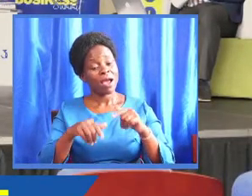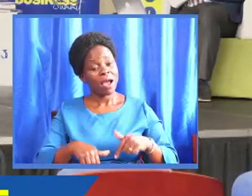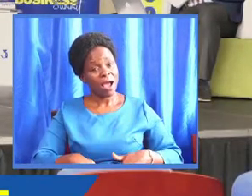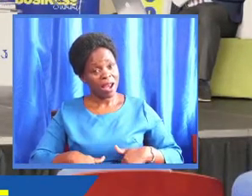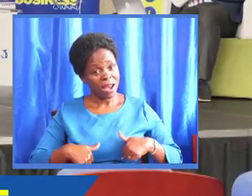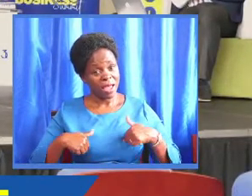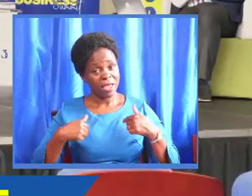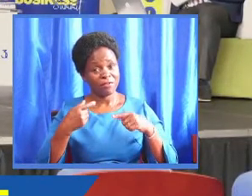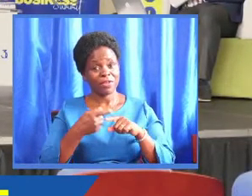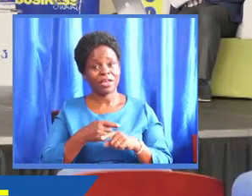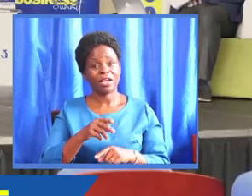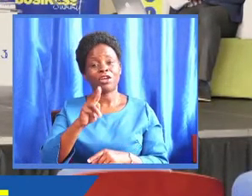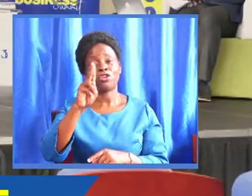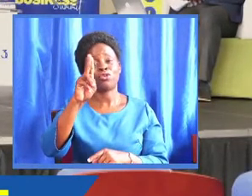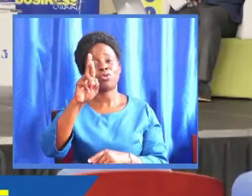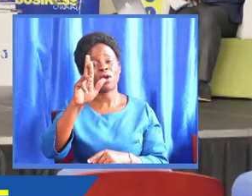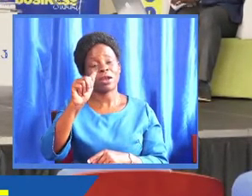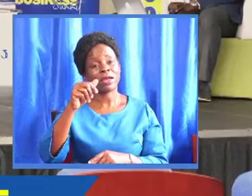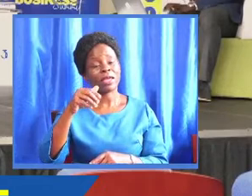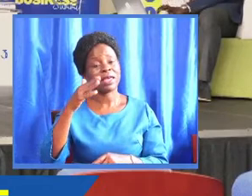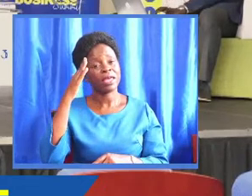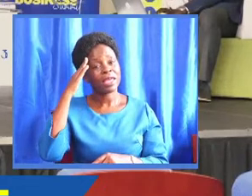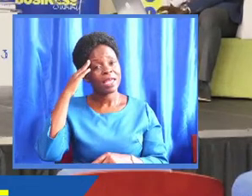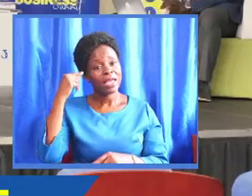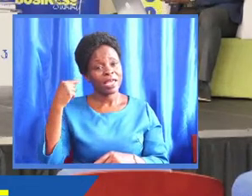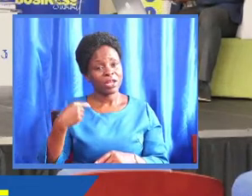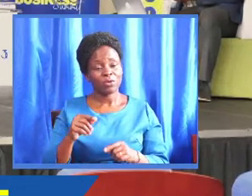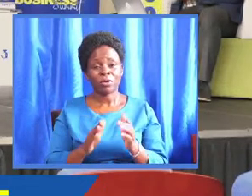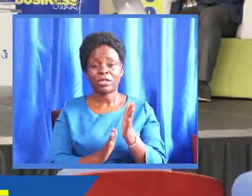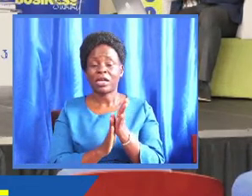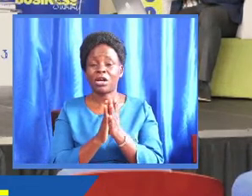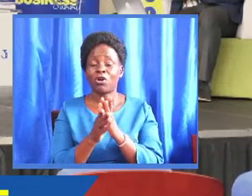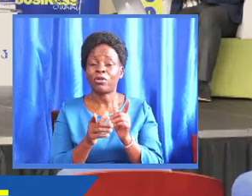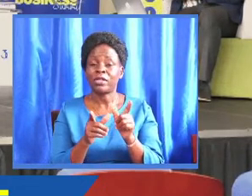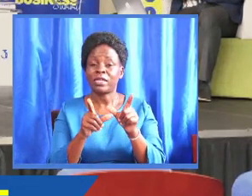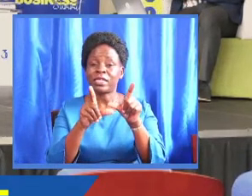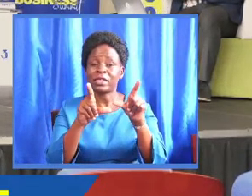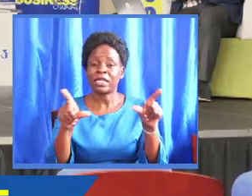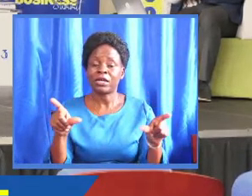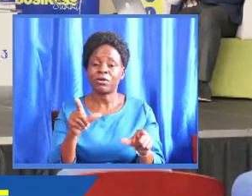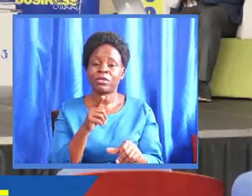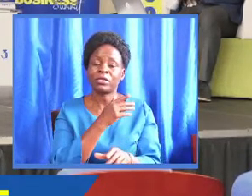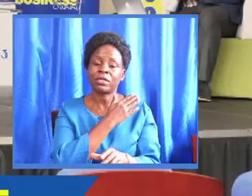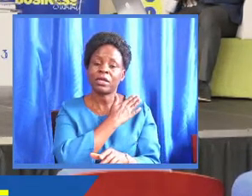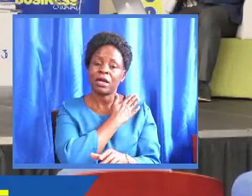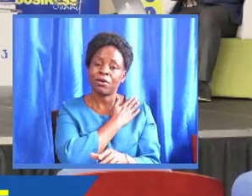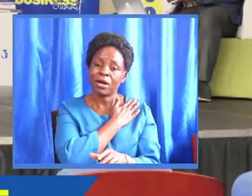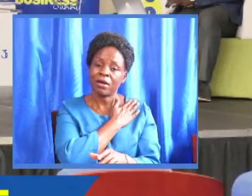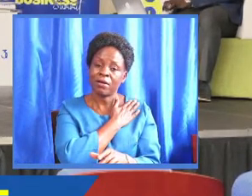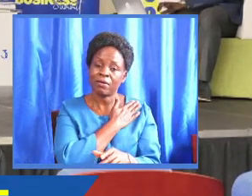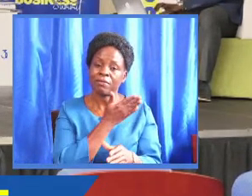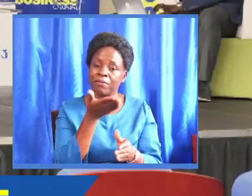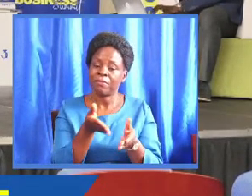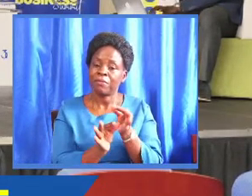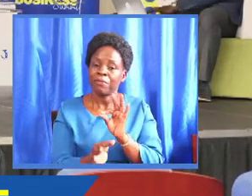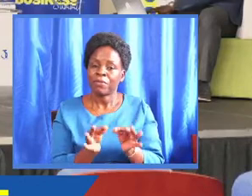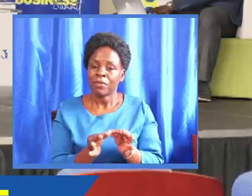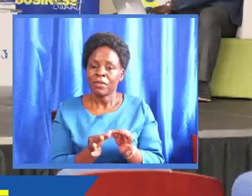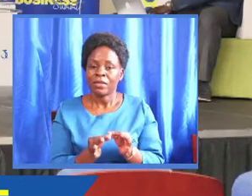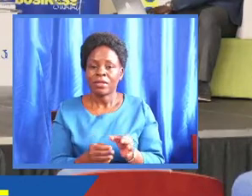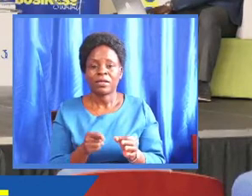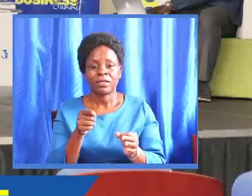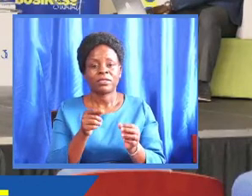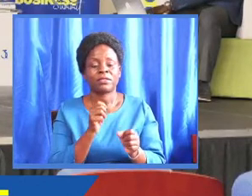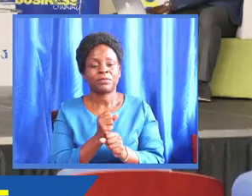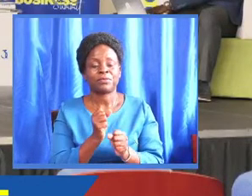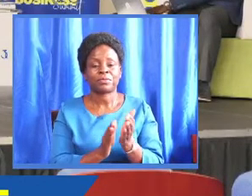the URA headquarters. On sign language, we have Olivia Nachigozi Bulega. She's on the